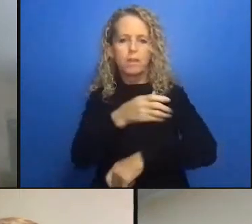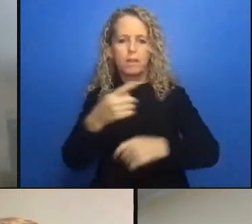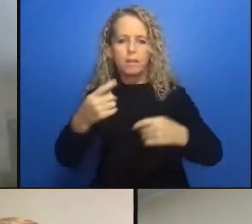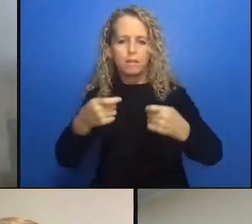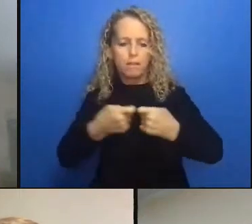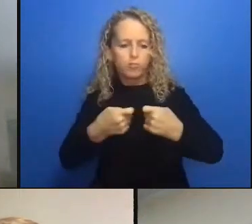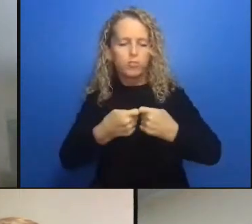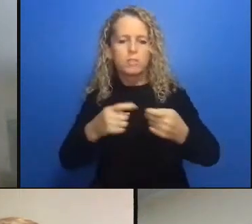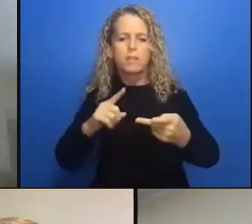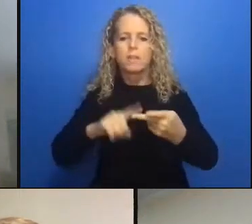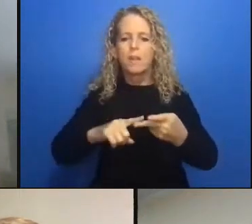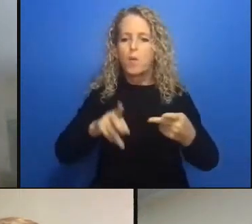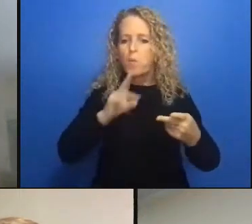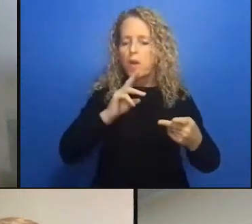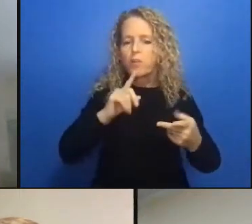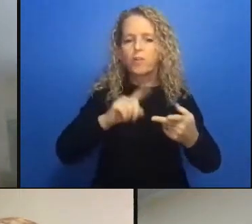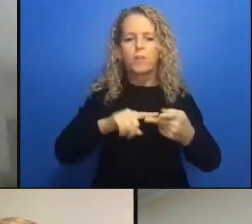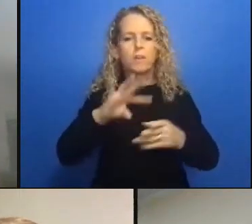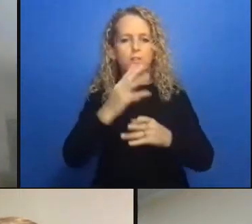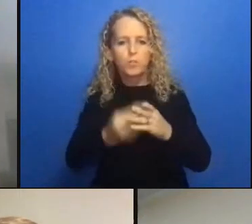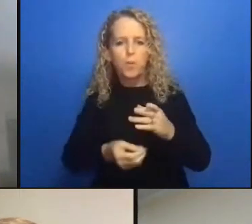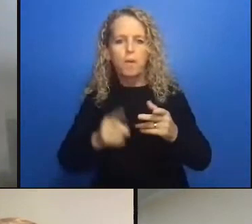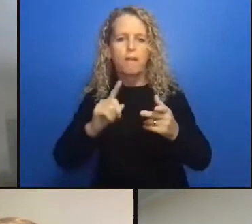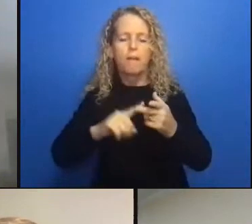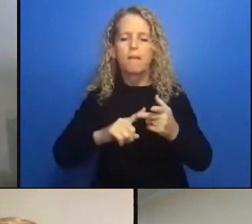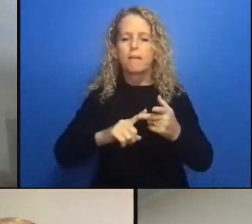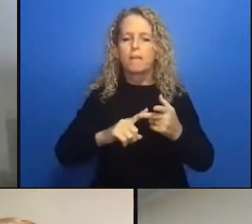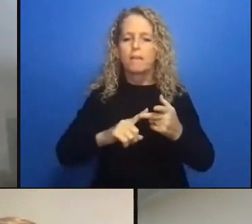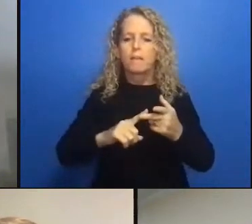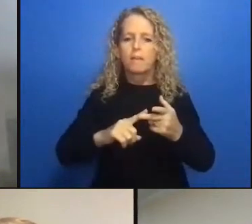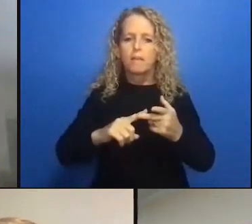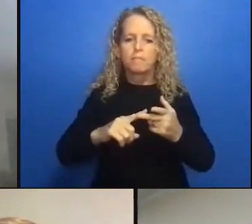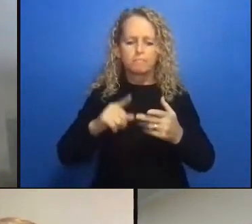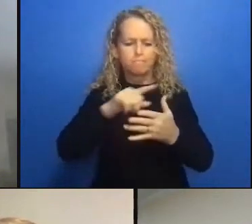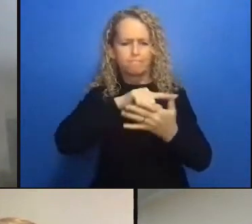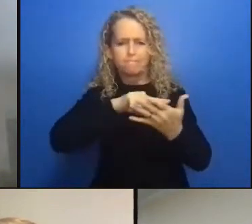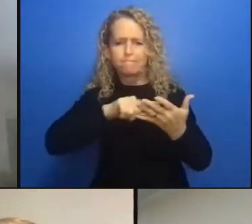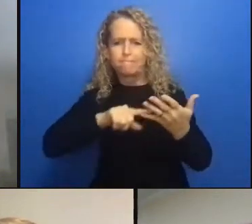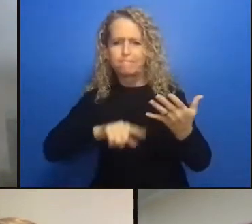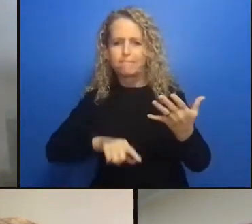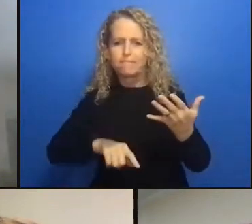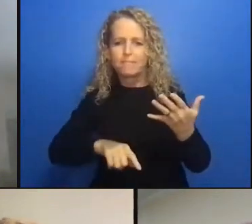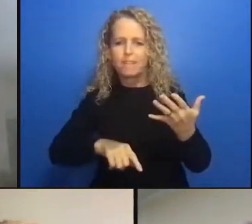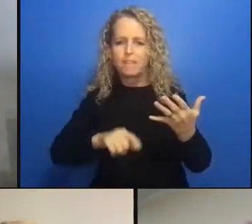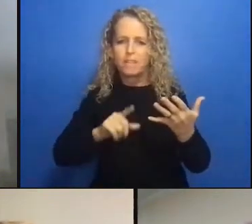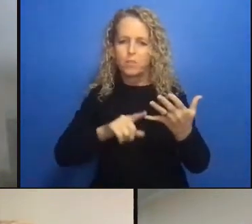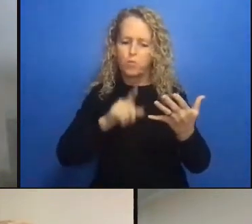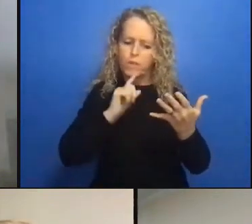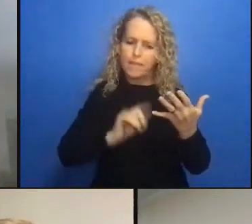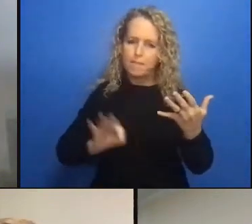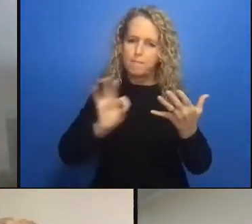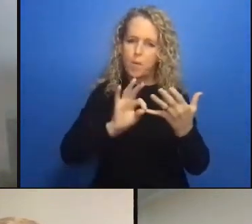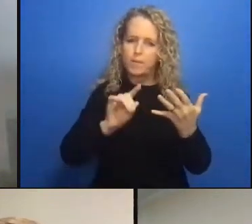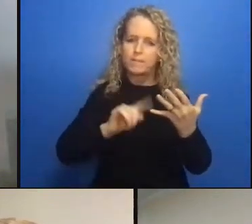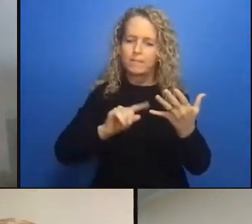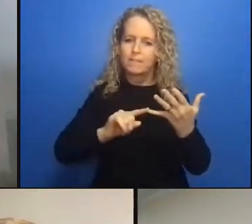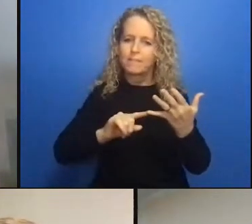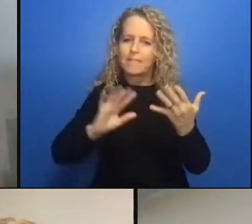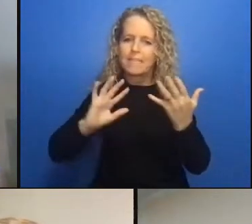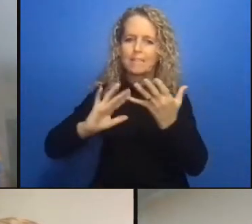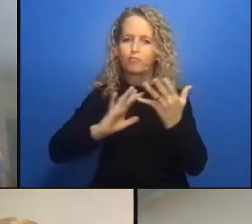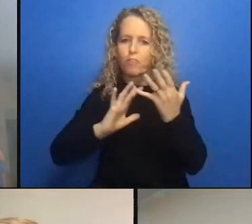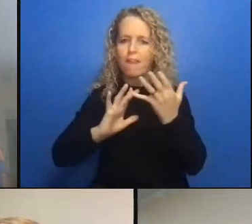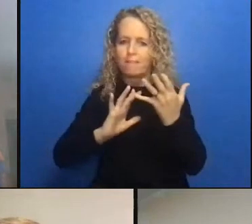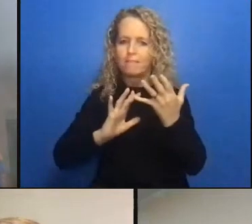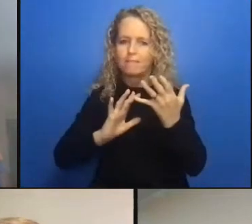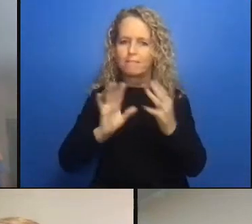there's paving, and there's an internet line. The cheapest part of that whole kit is the internet line. So there is really no excuse